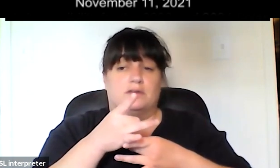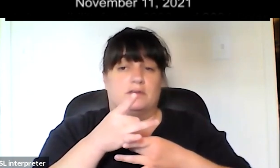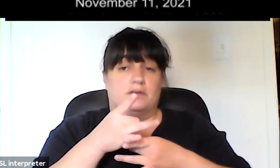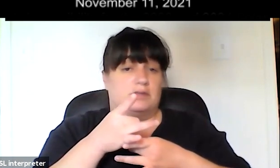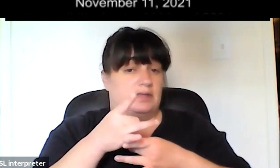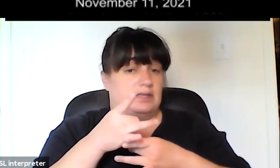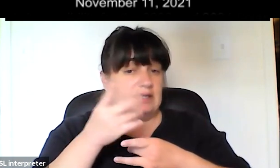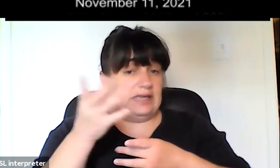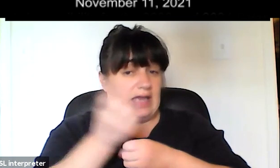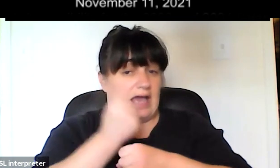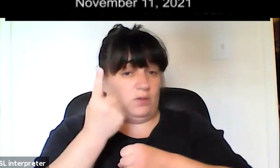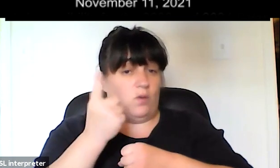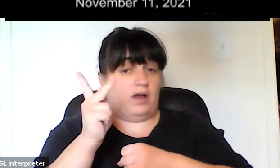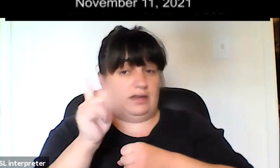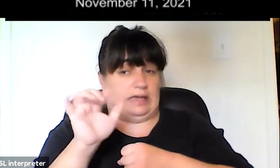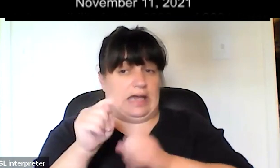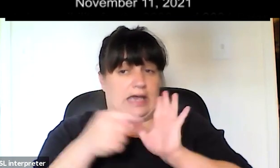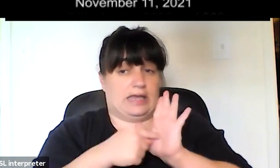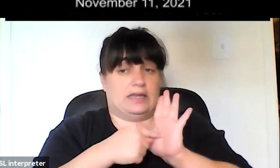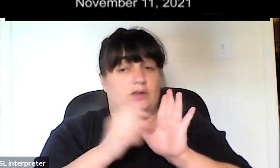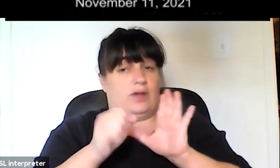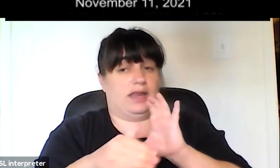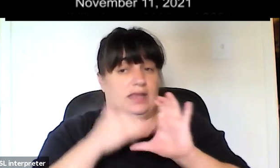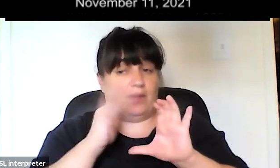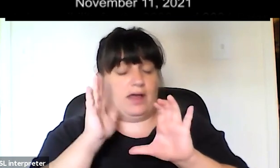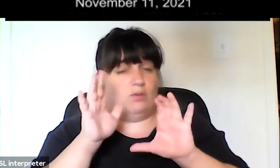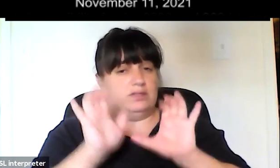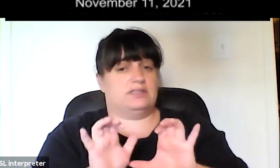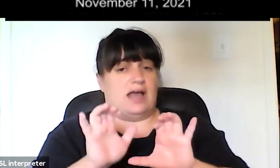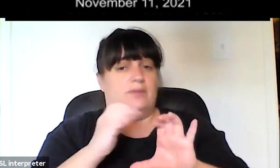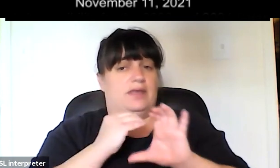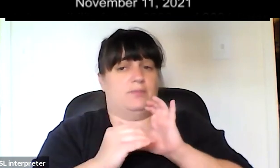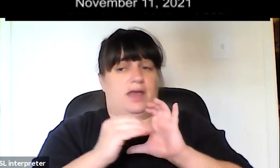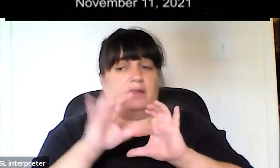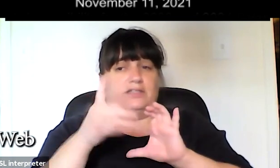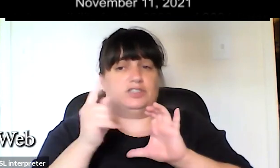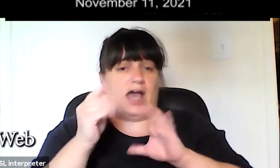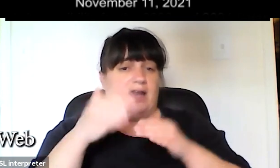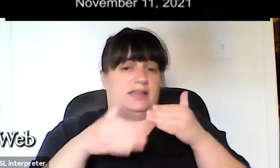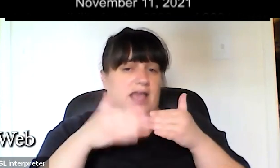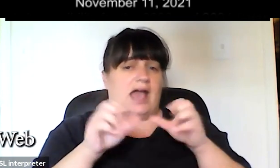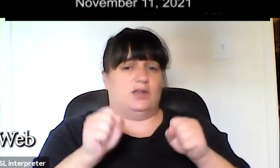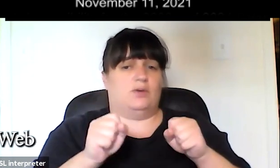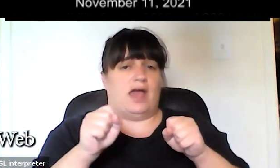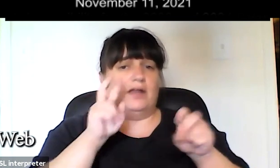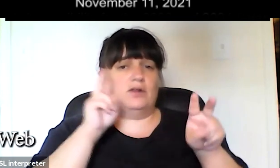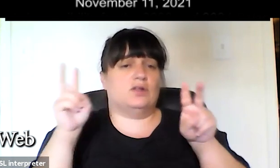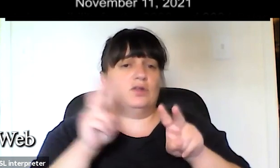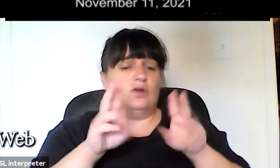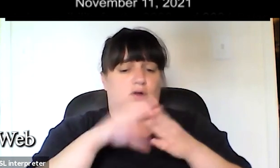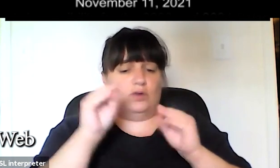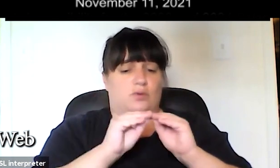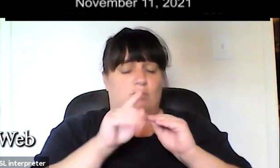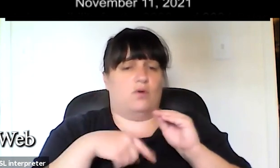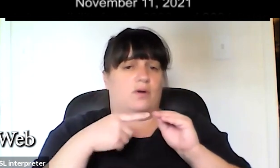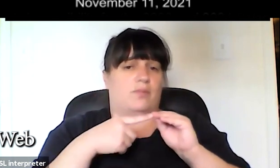3D printed kits, for example, please feel free to email me. I'll put my email in chat and mention at the end. You can also take a look or learn more